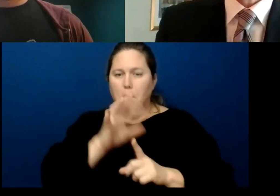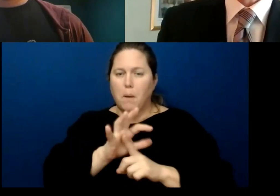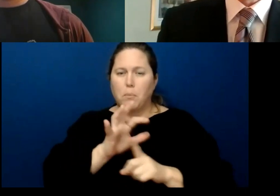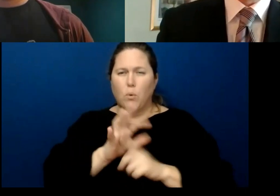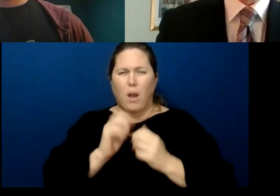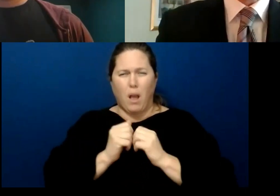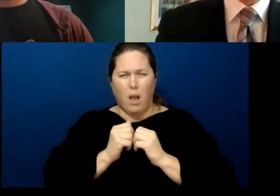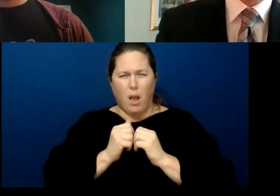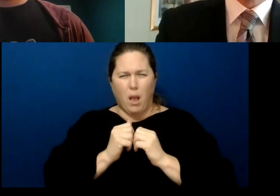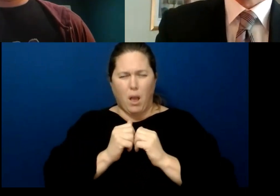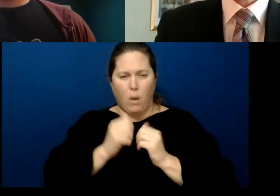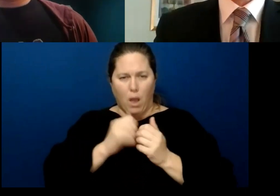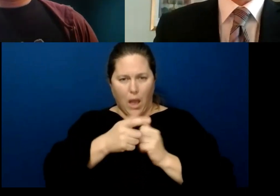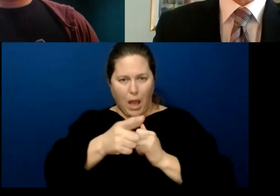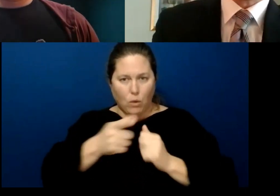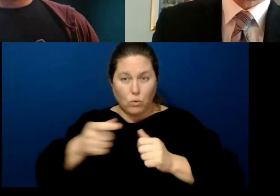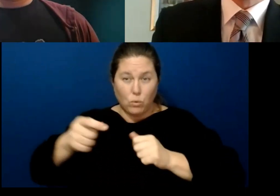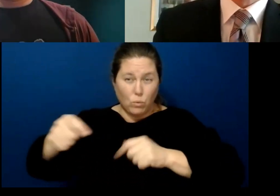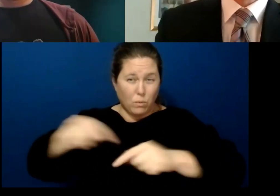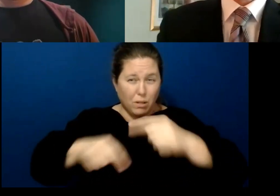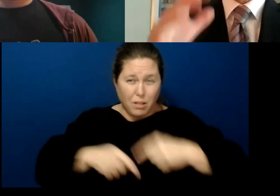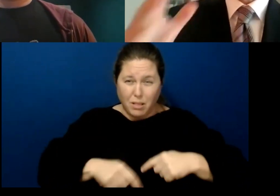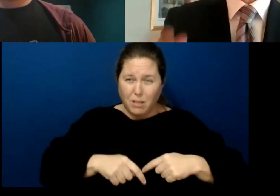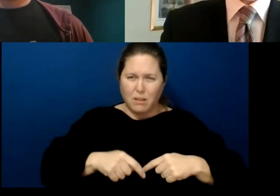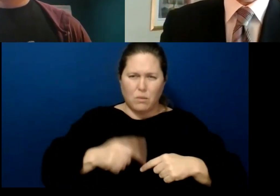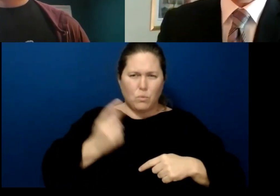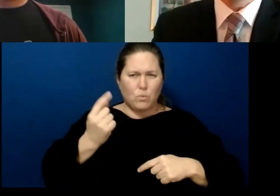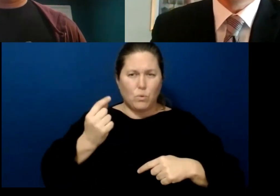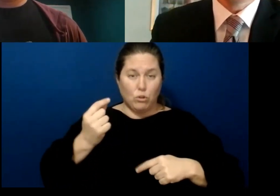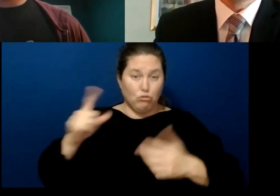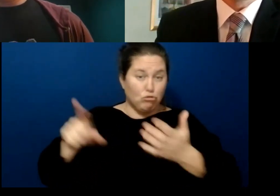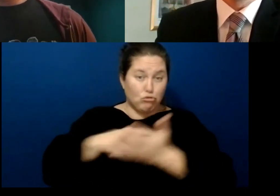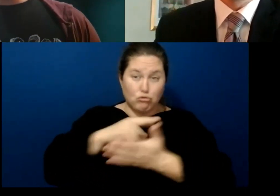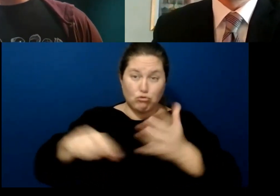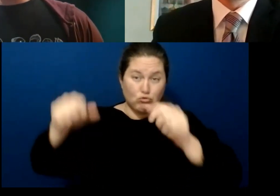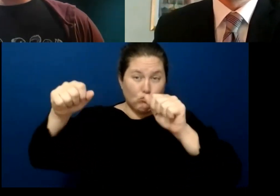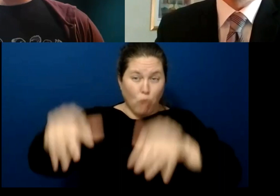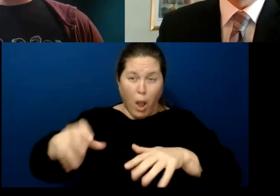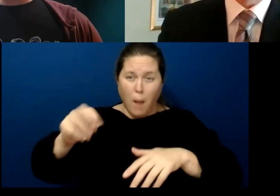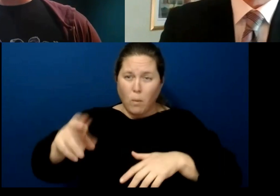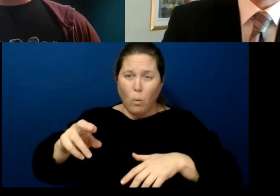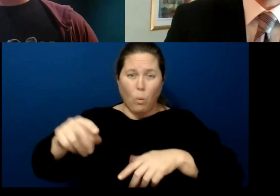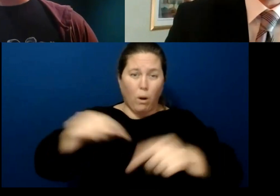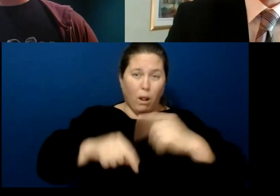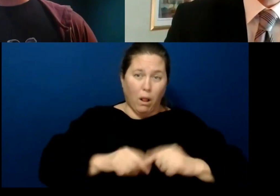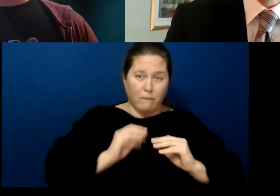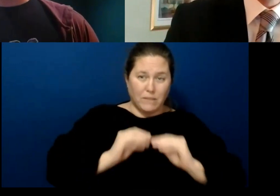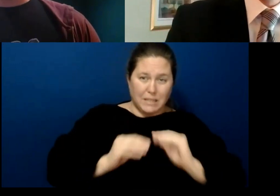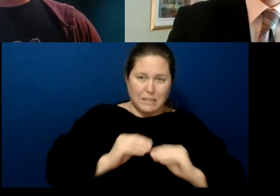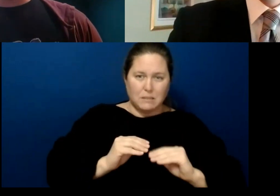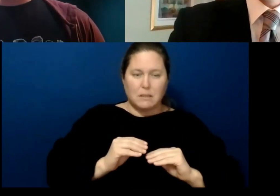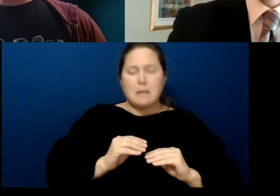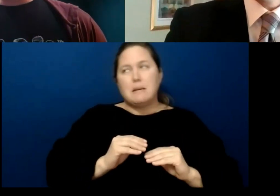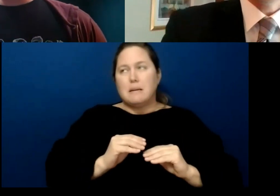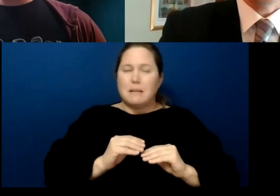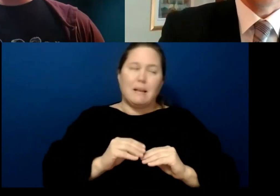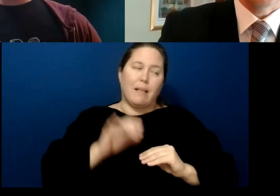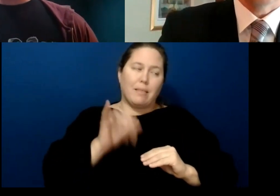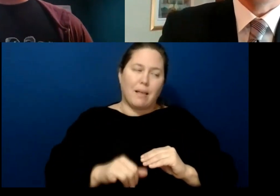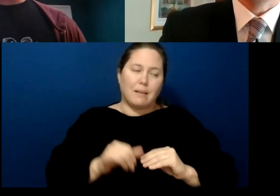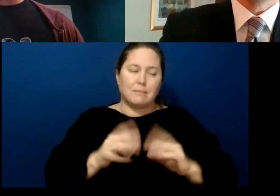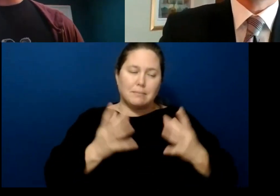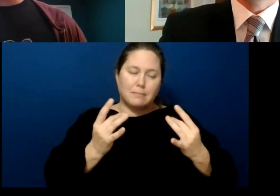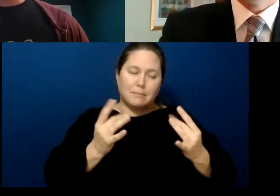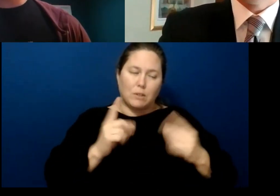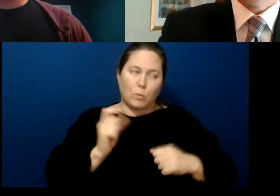back at it? Do you retool it? Do you drop it? How does that go? Yeah, that's kind of a loaded question, but a lot of